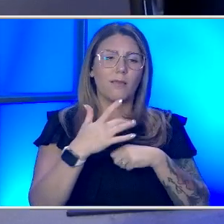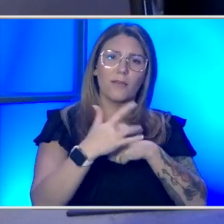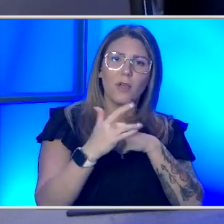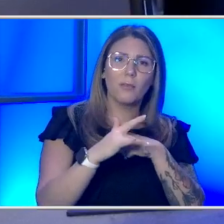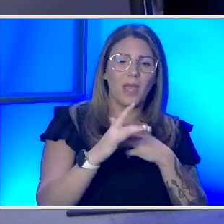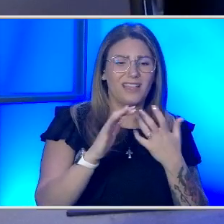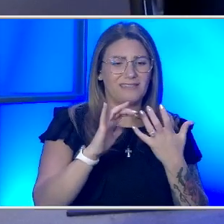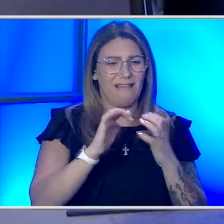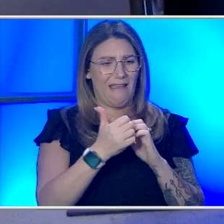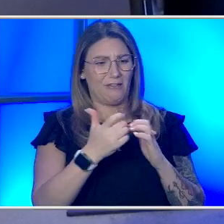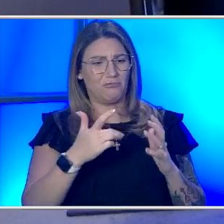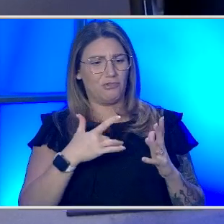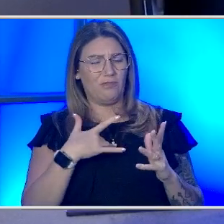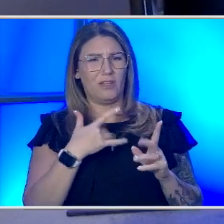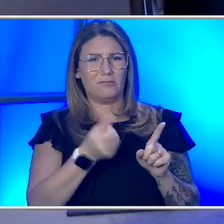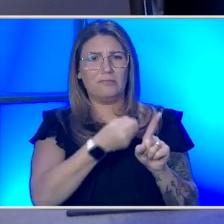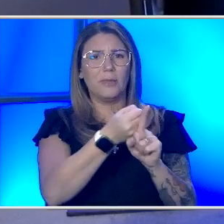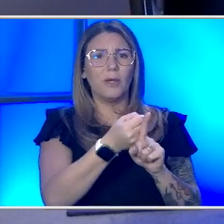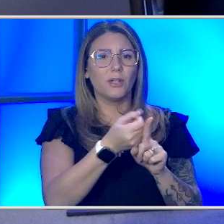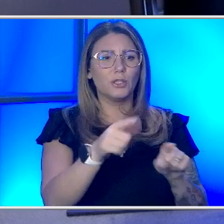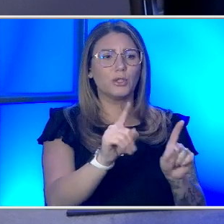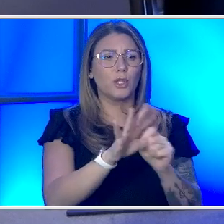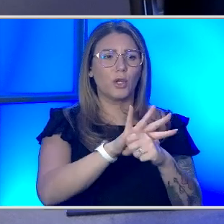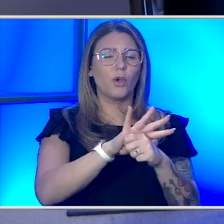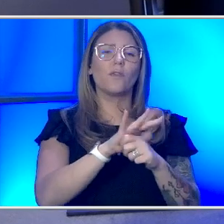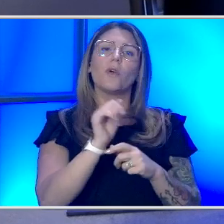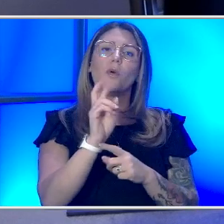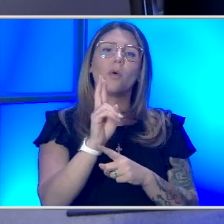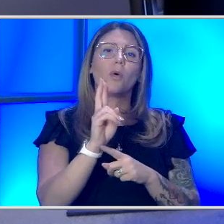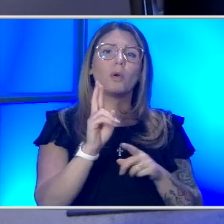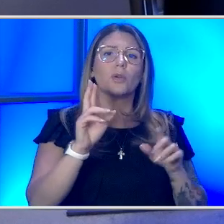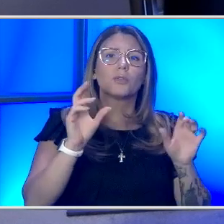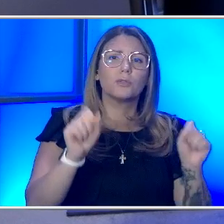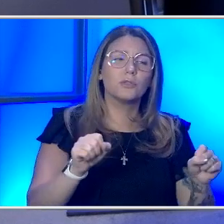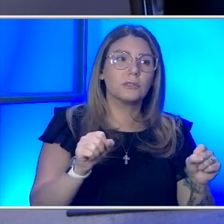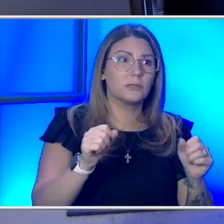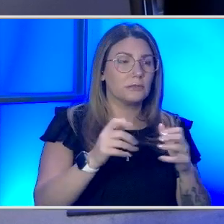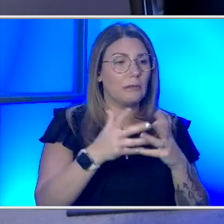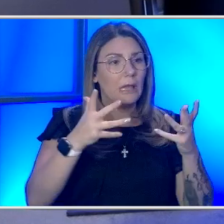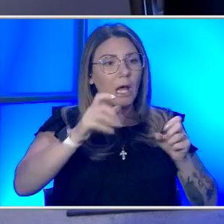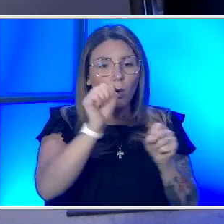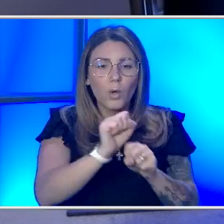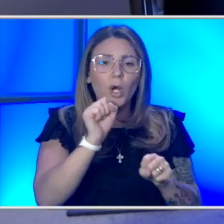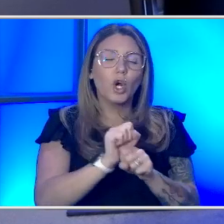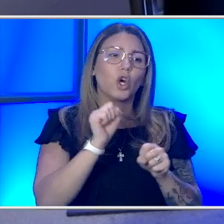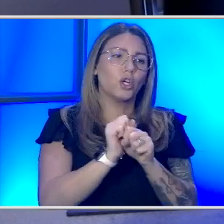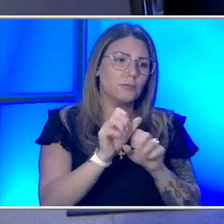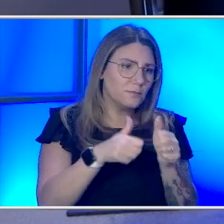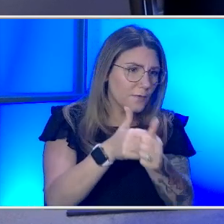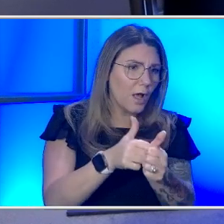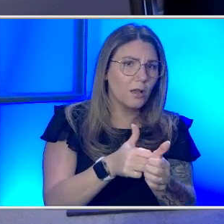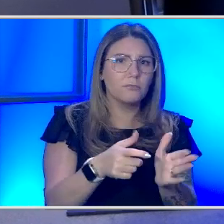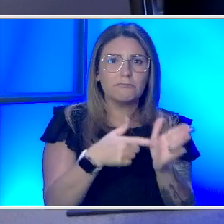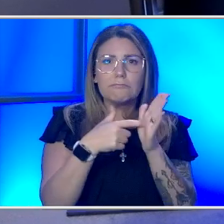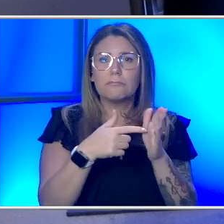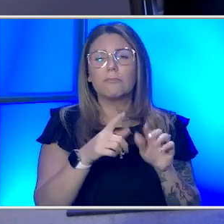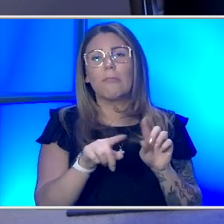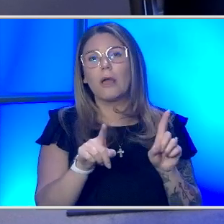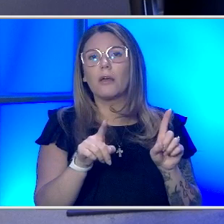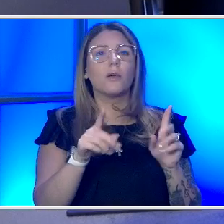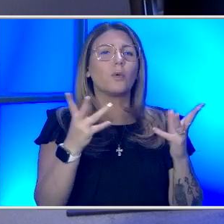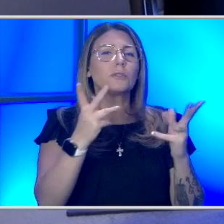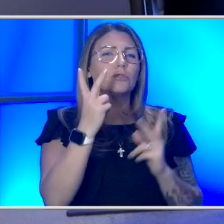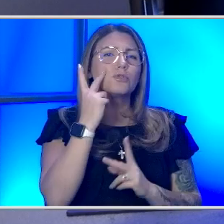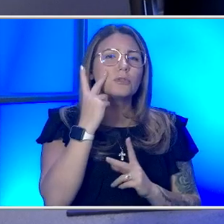COVID? What was that? Or were we able to kind of, even though it was a lot of work to keep up with that demand, were you able to, what did you see? What did you